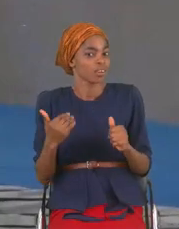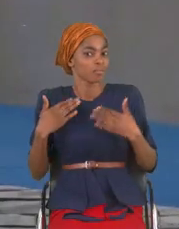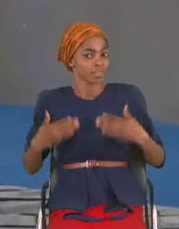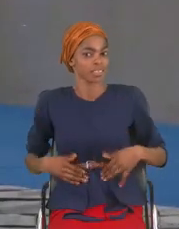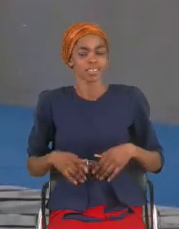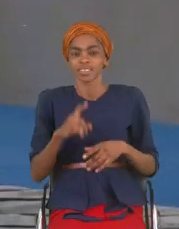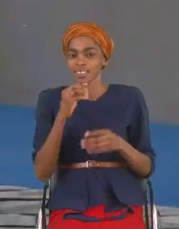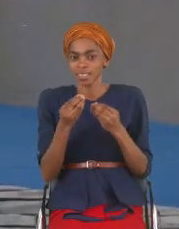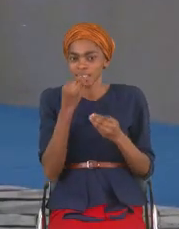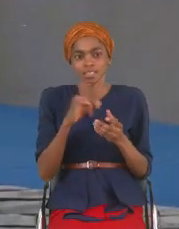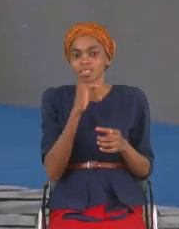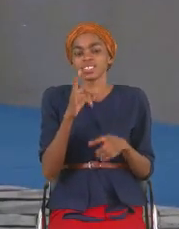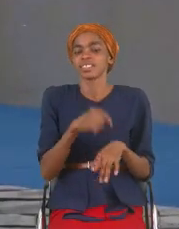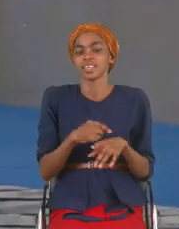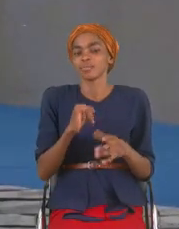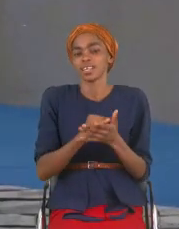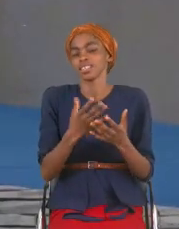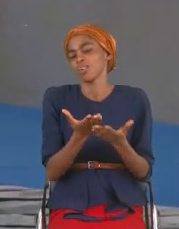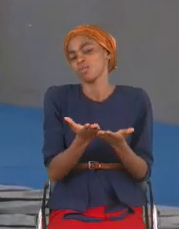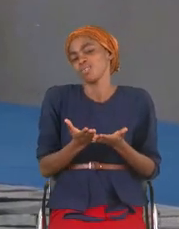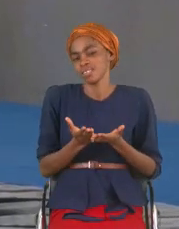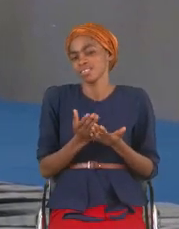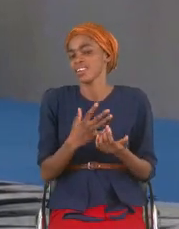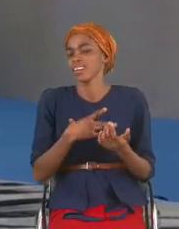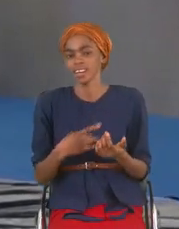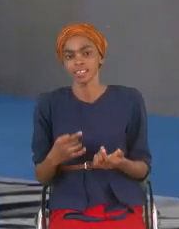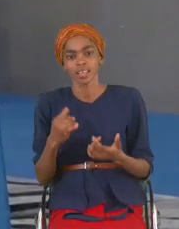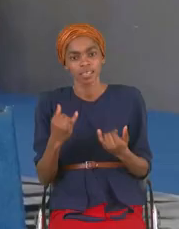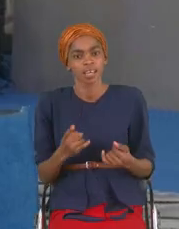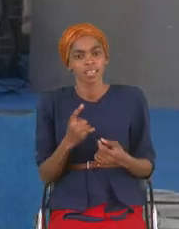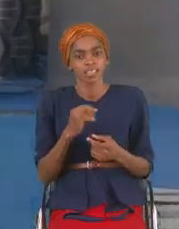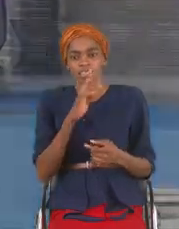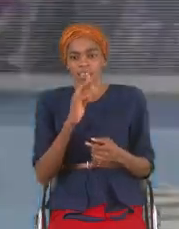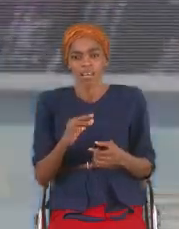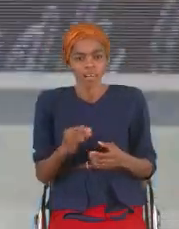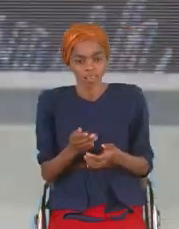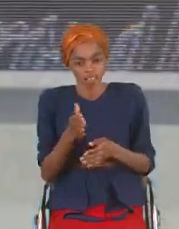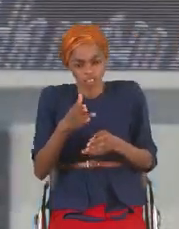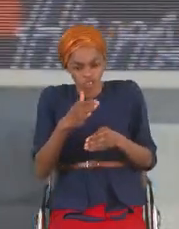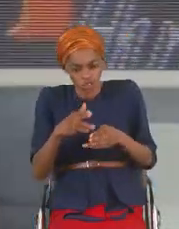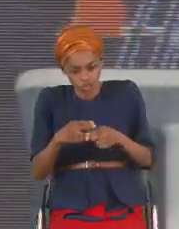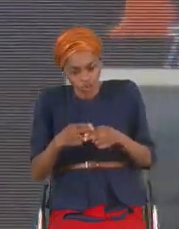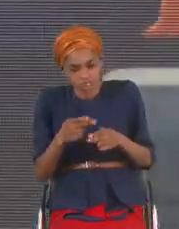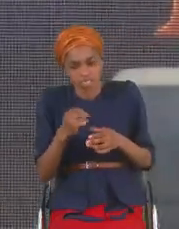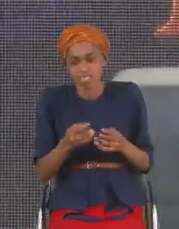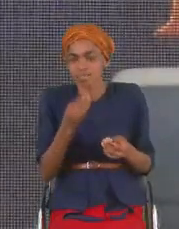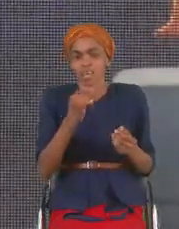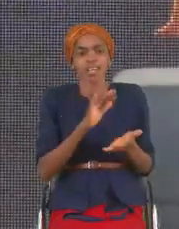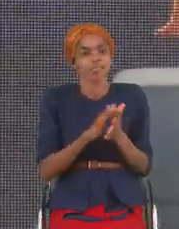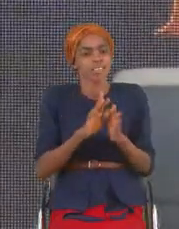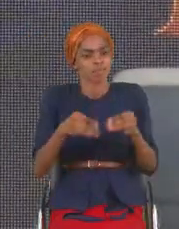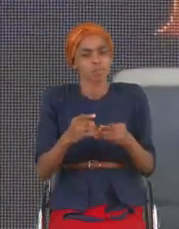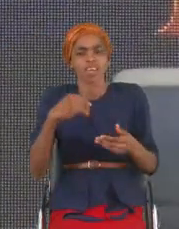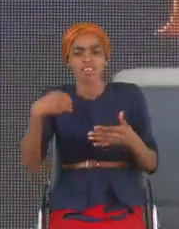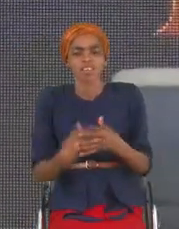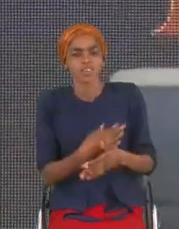eat, not at the time he wants to eat. And they regulate the diet, and they regulate the lifestyle. They're working